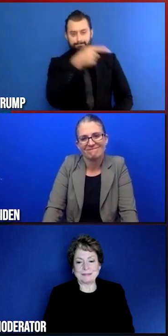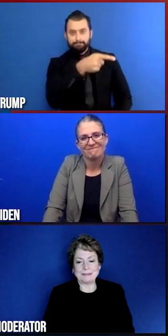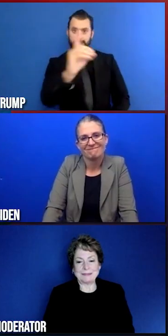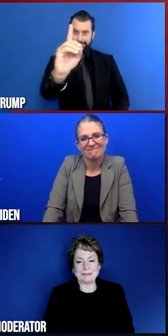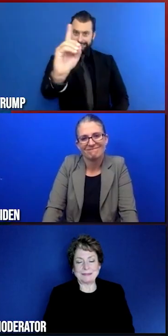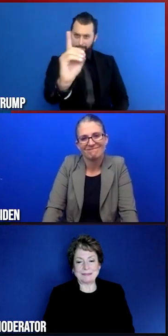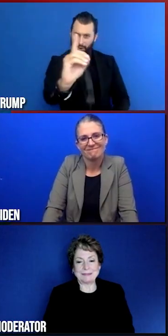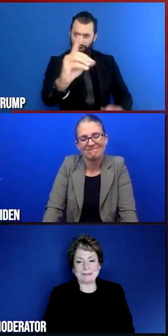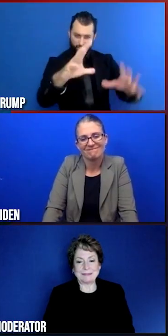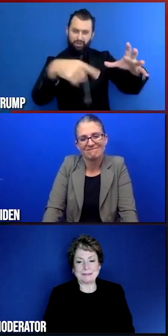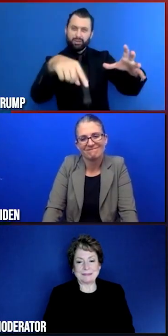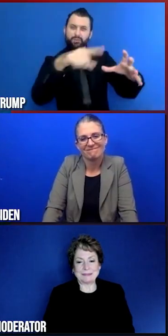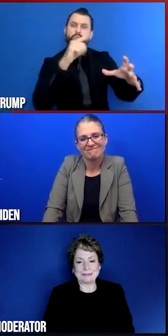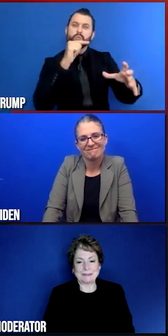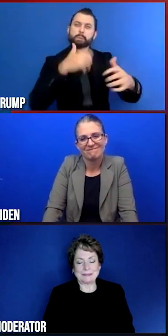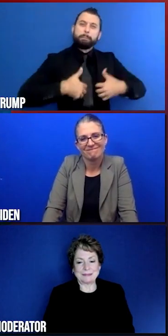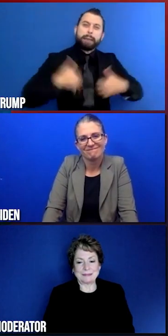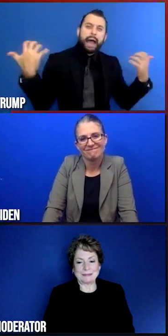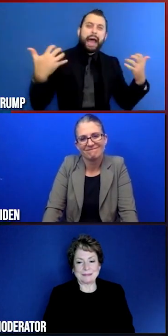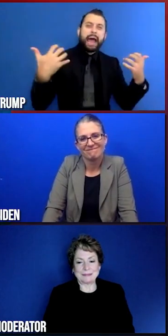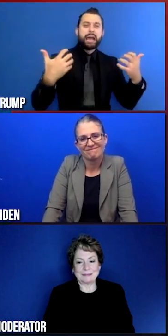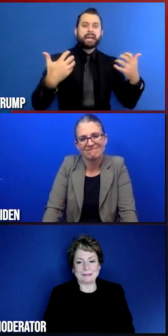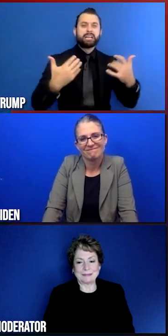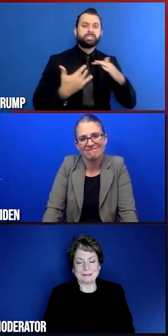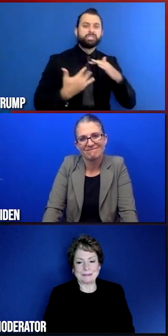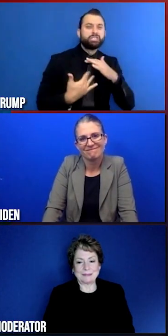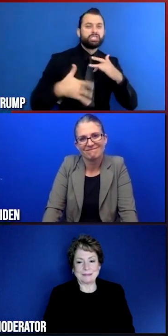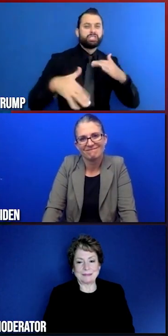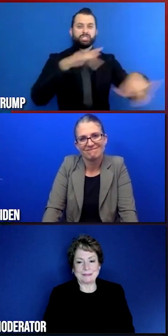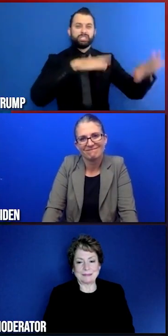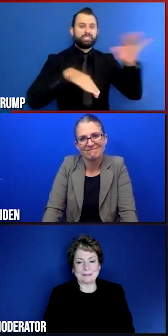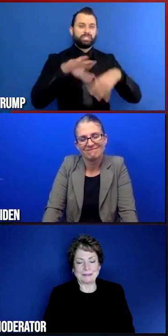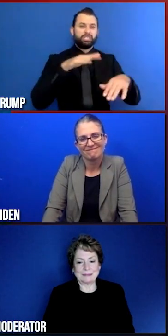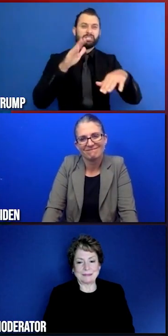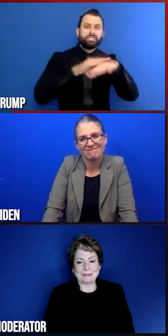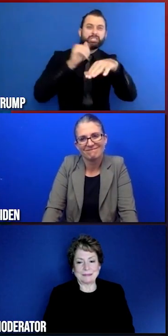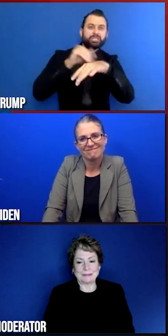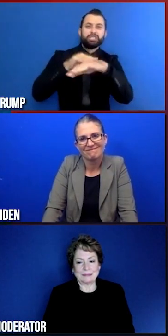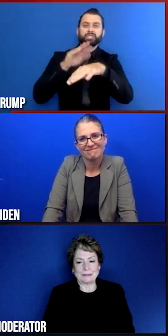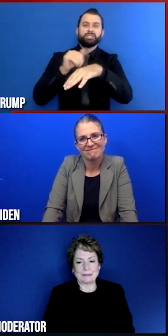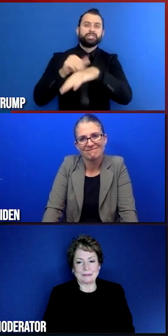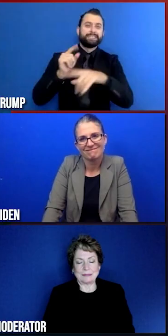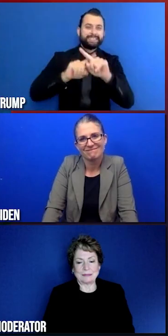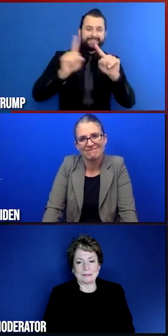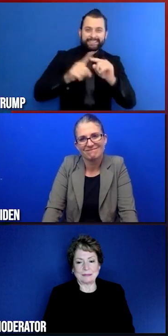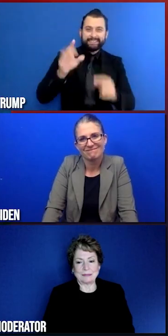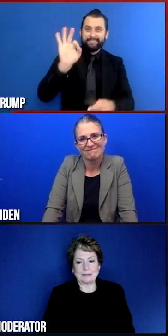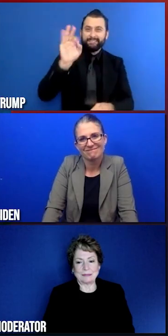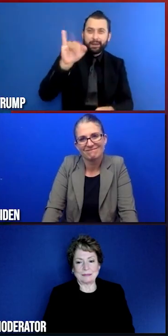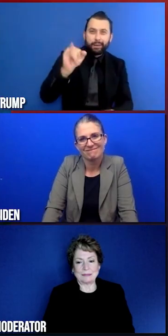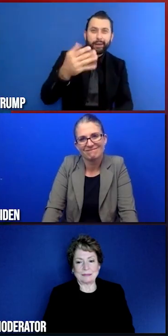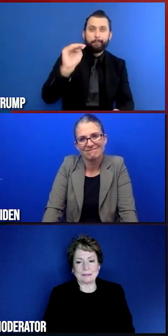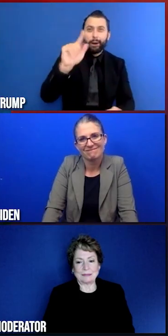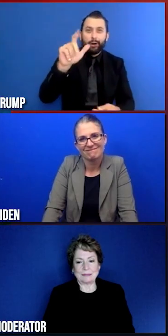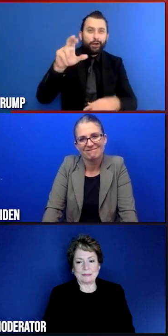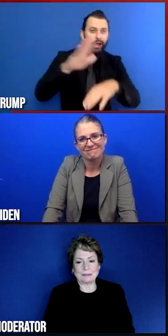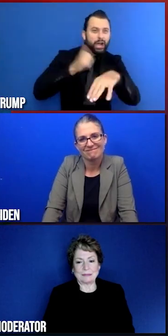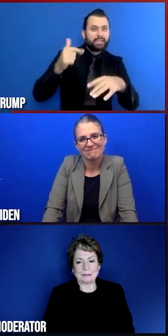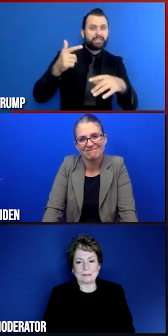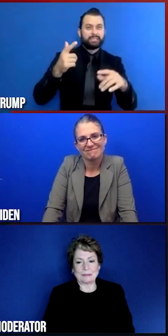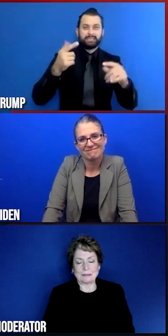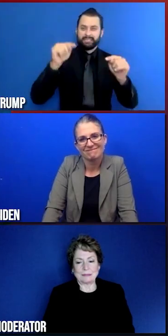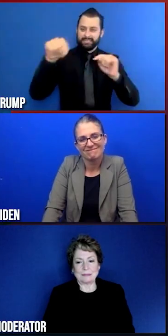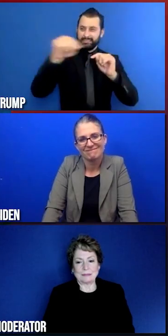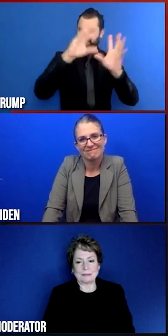through everything I had, including my tax returns, and they found absolutely no collusion and nothing wrong.